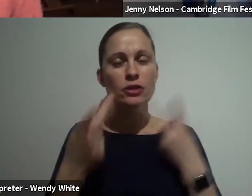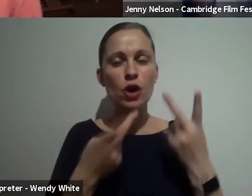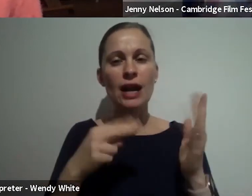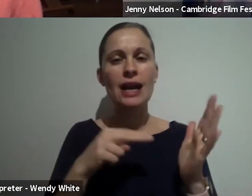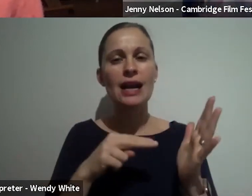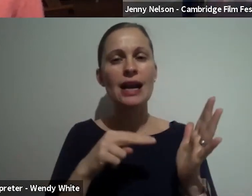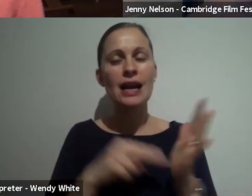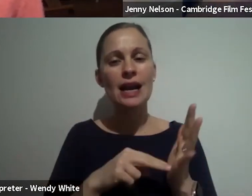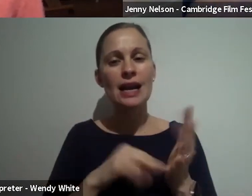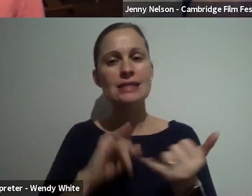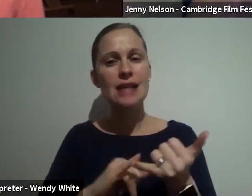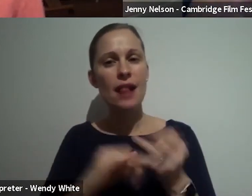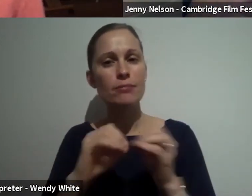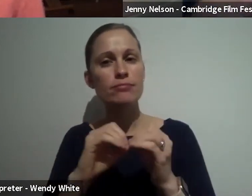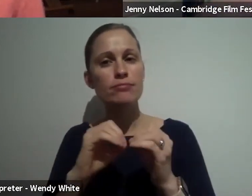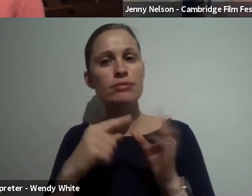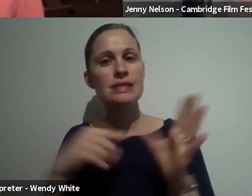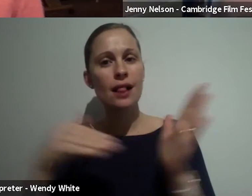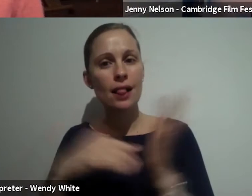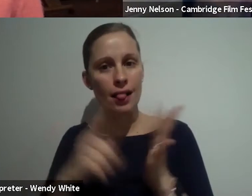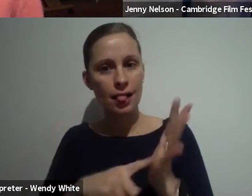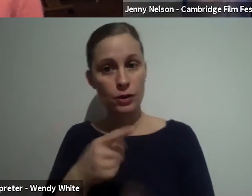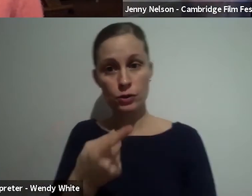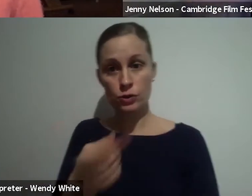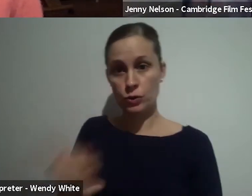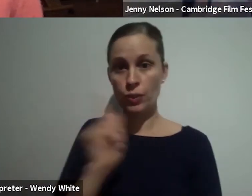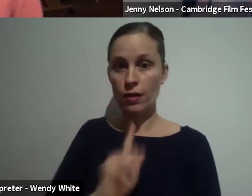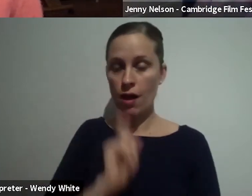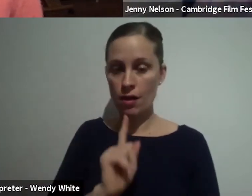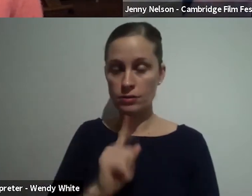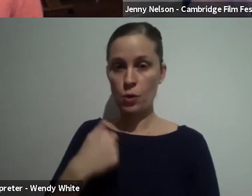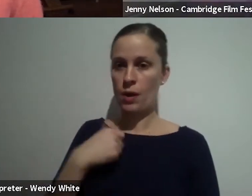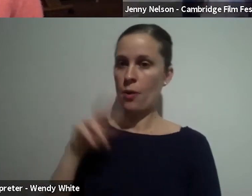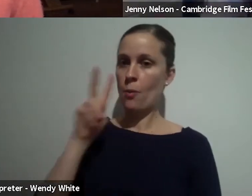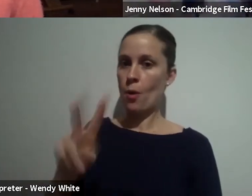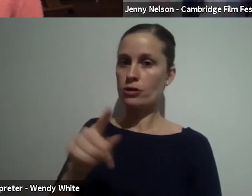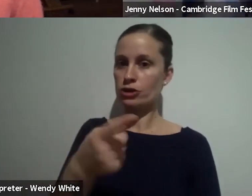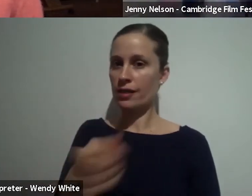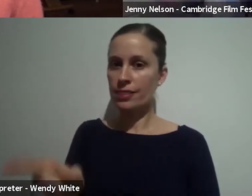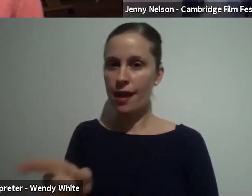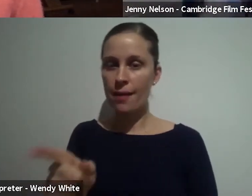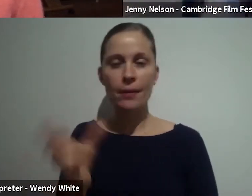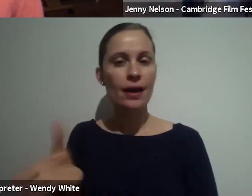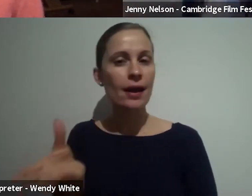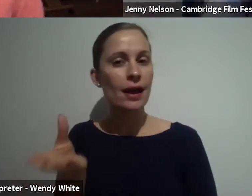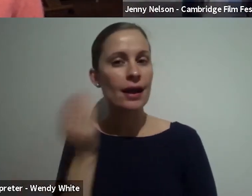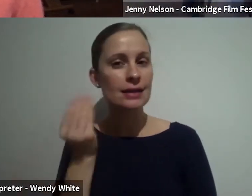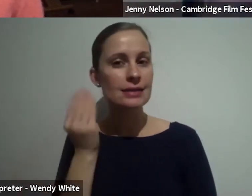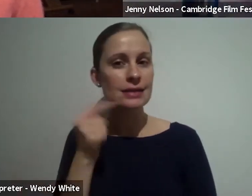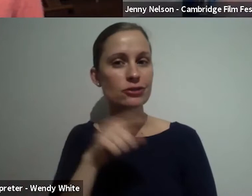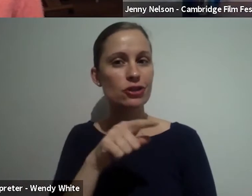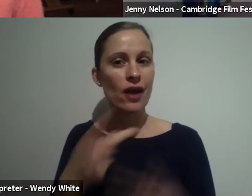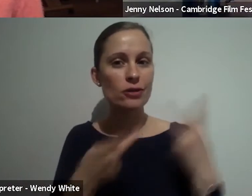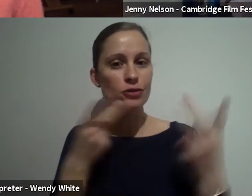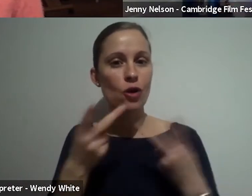of girls. And as we are watching the girls listening to a song for the first time,